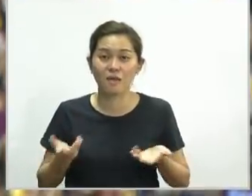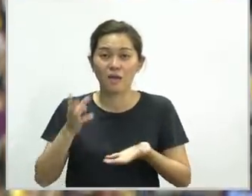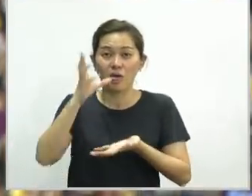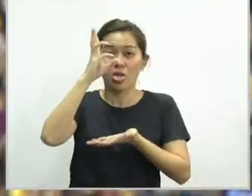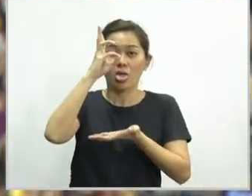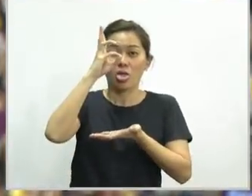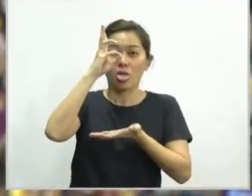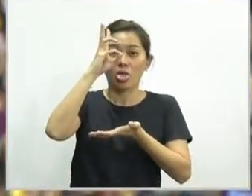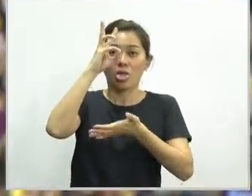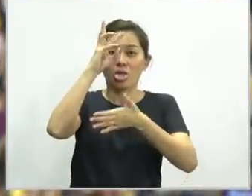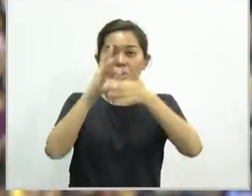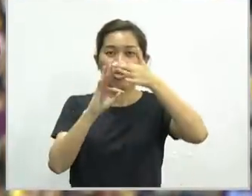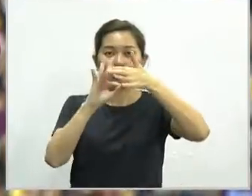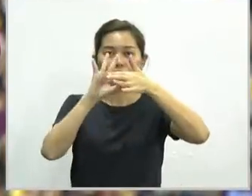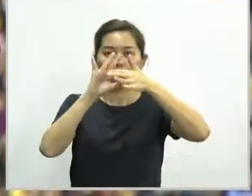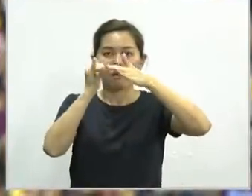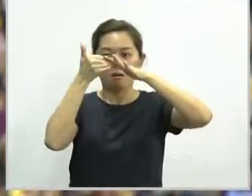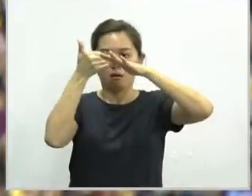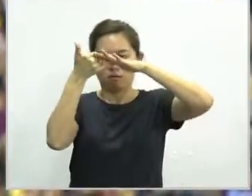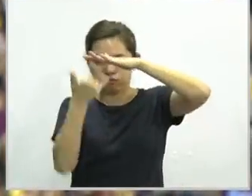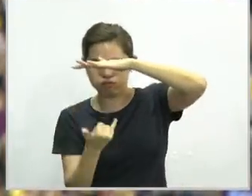6 foot under.